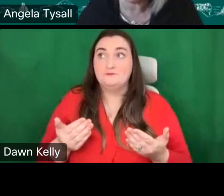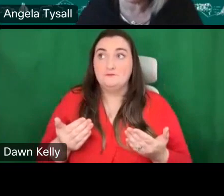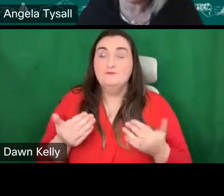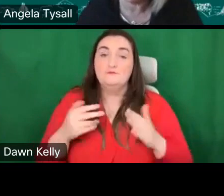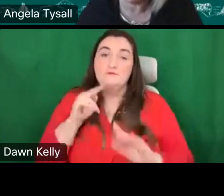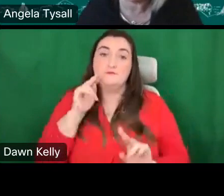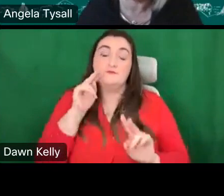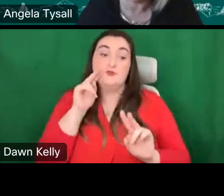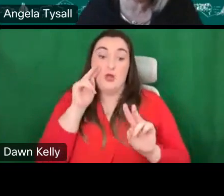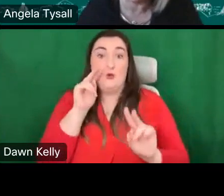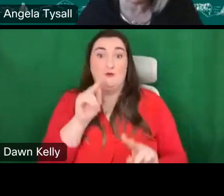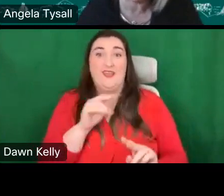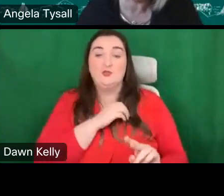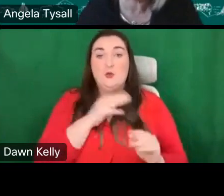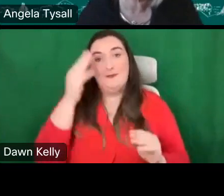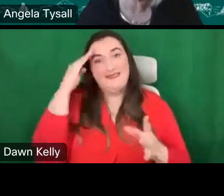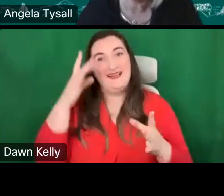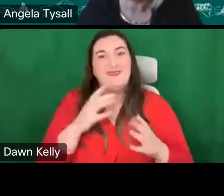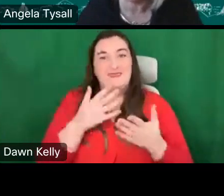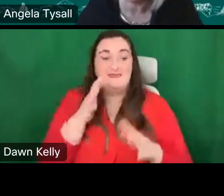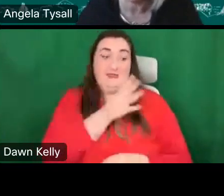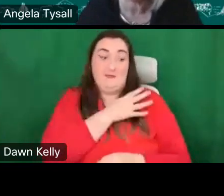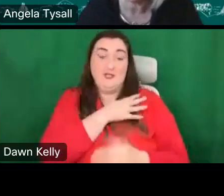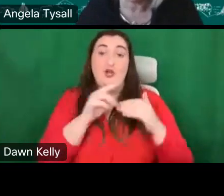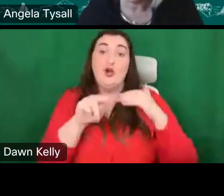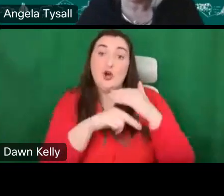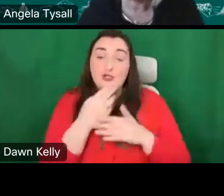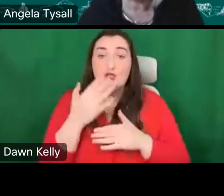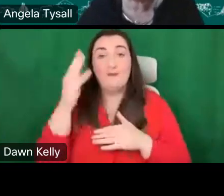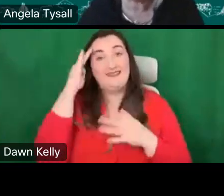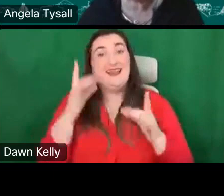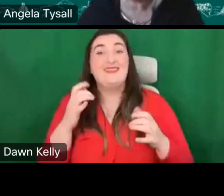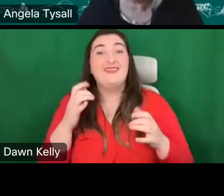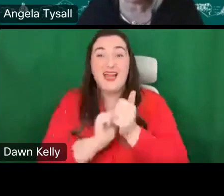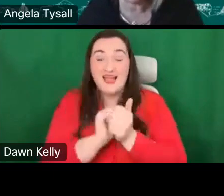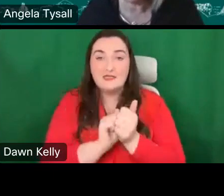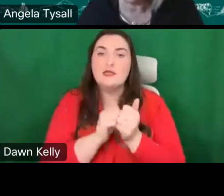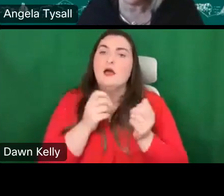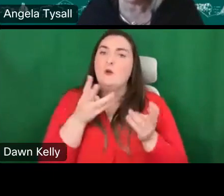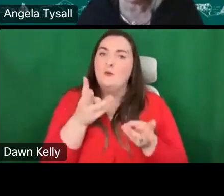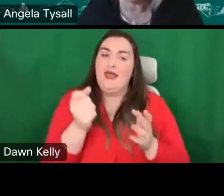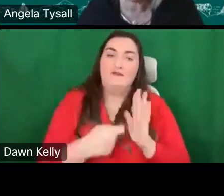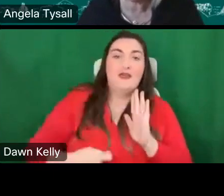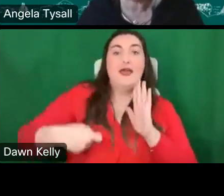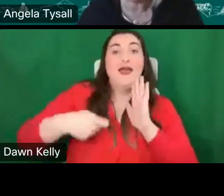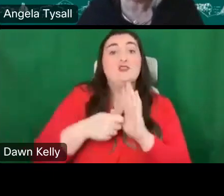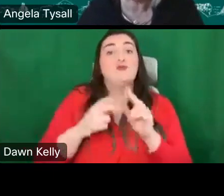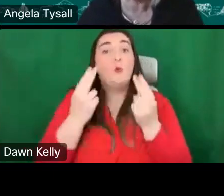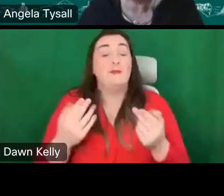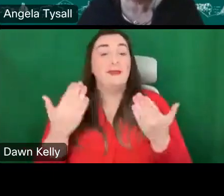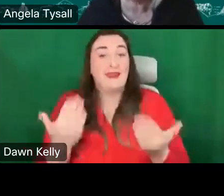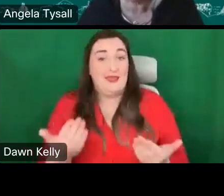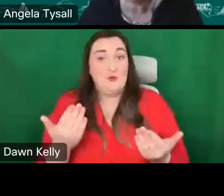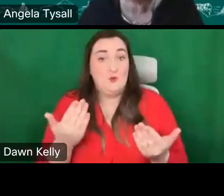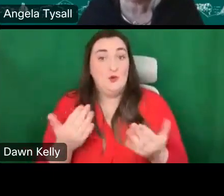notifications to the Mental Health Commissioner made under the Mental Health Act, there is going to be an additional requirement now to make